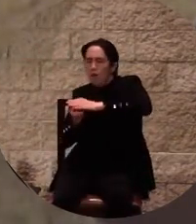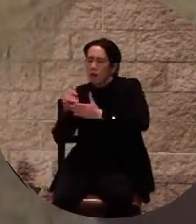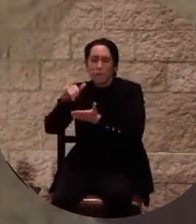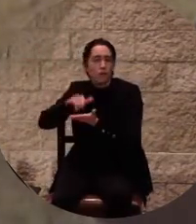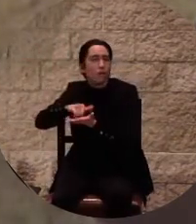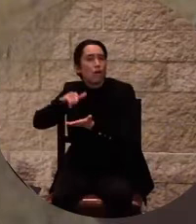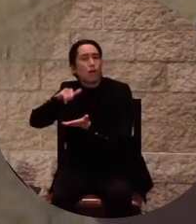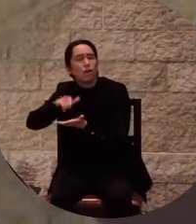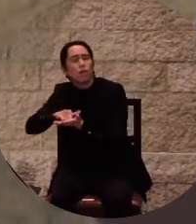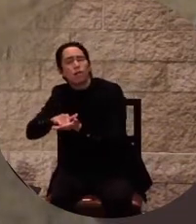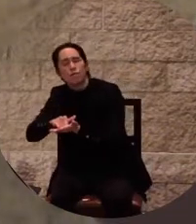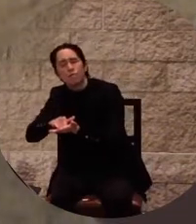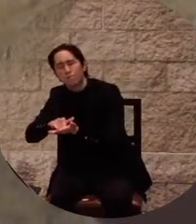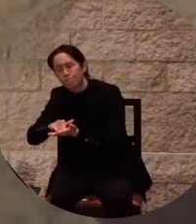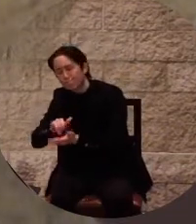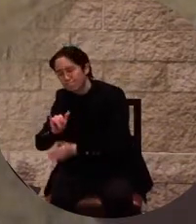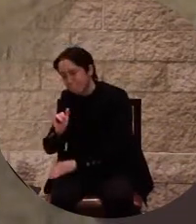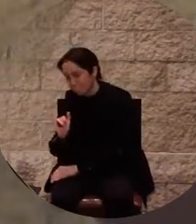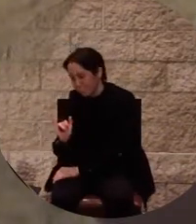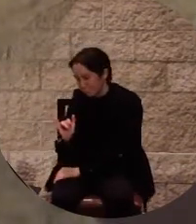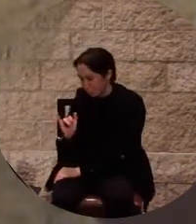been told.